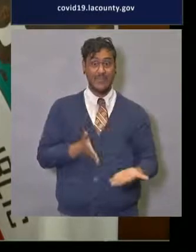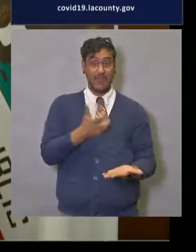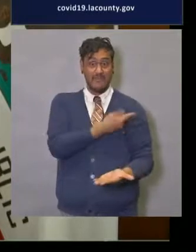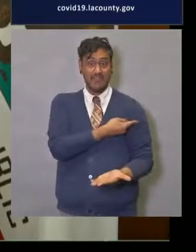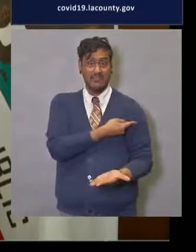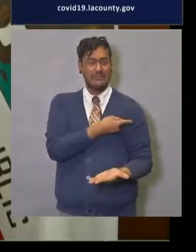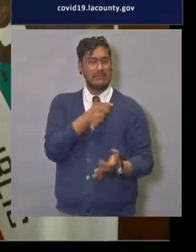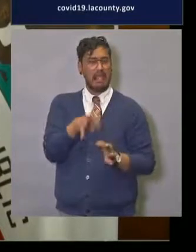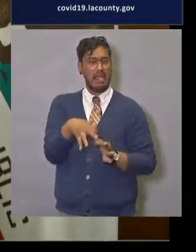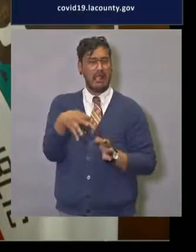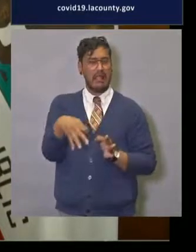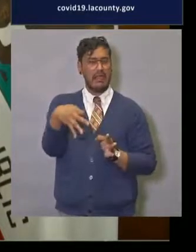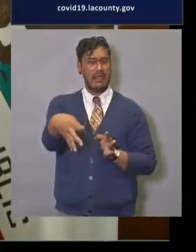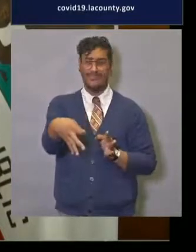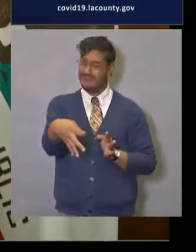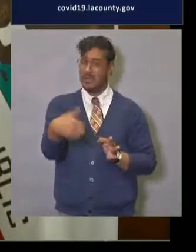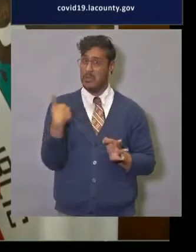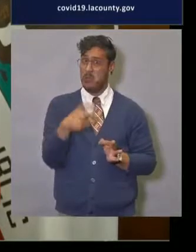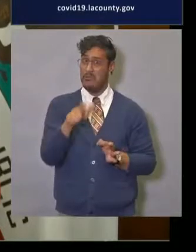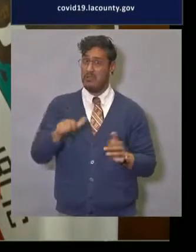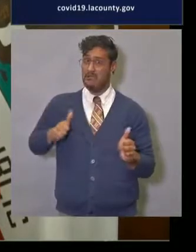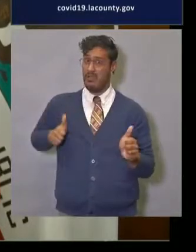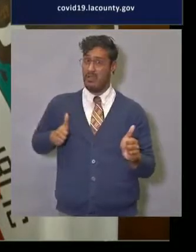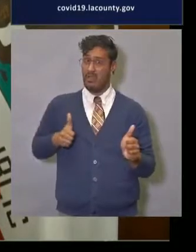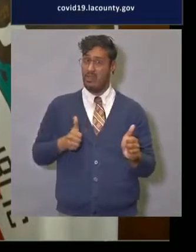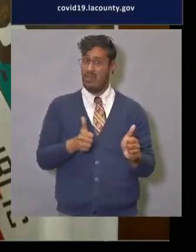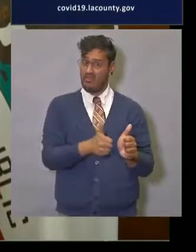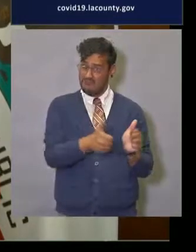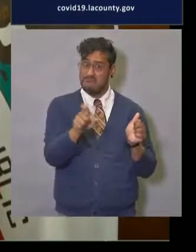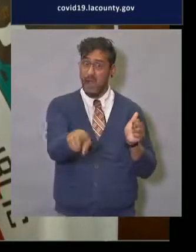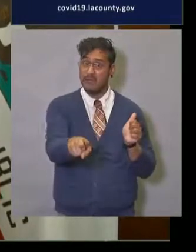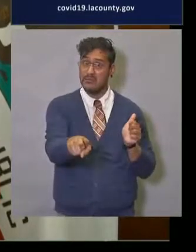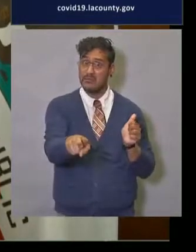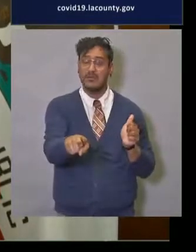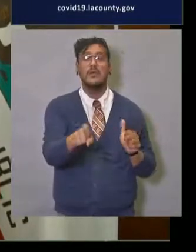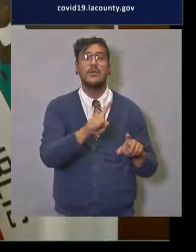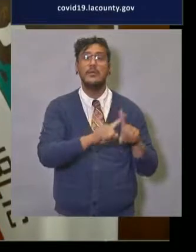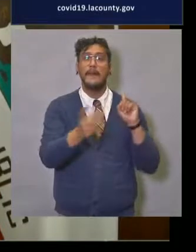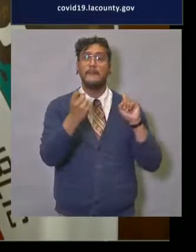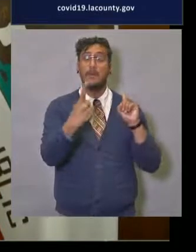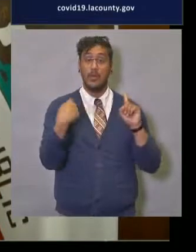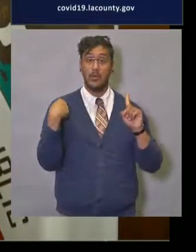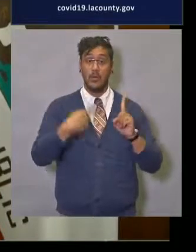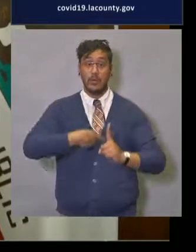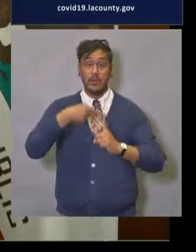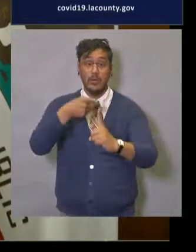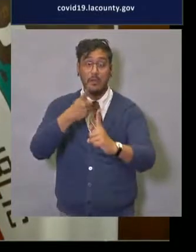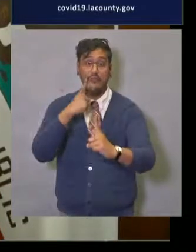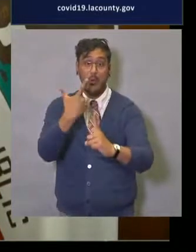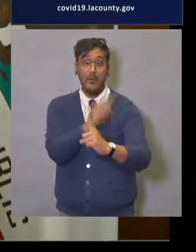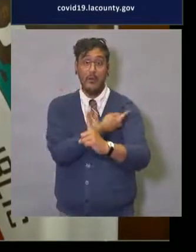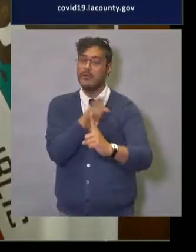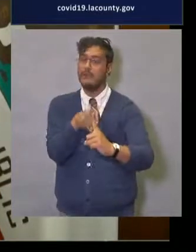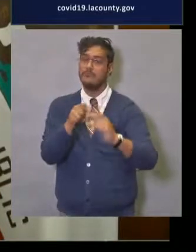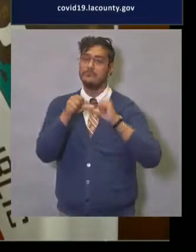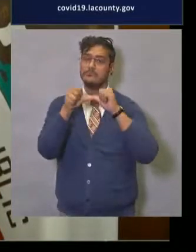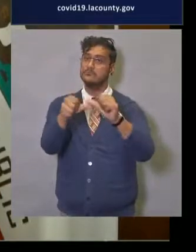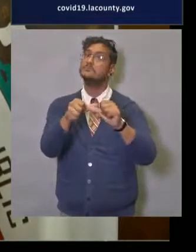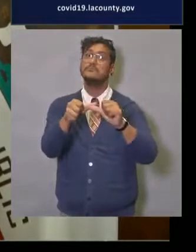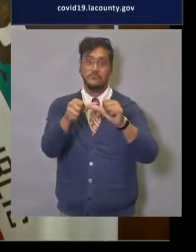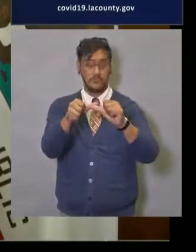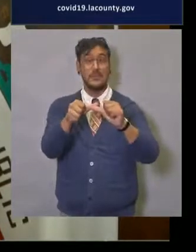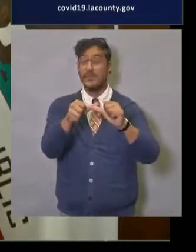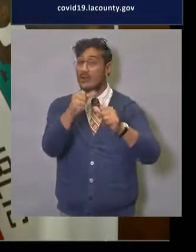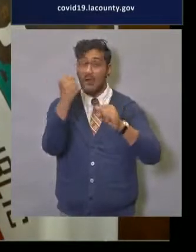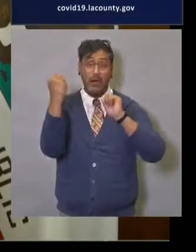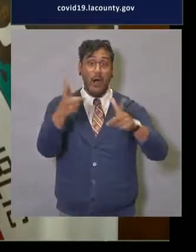that needs to be done, no doubt. However, I want to assure you that our commitment to vaccination remains unchanged, and that everyone